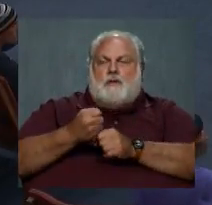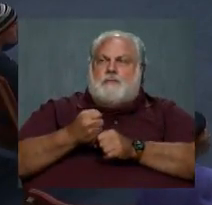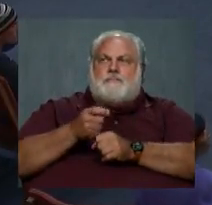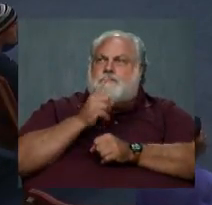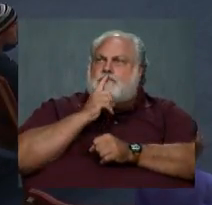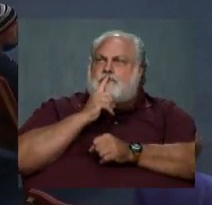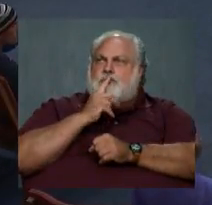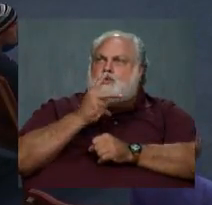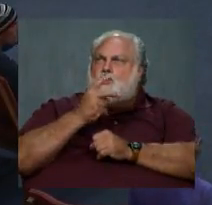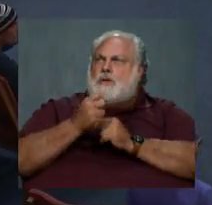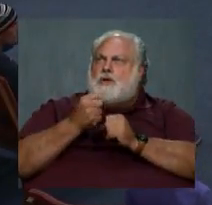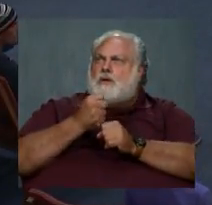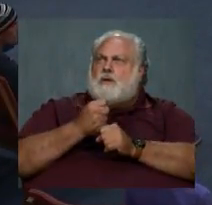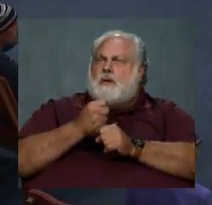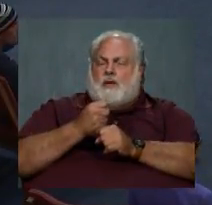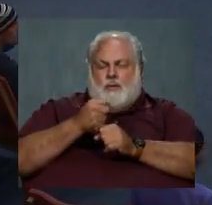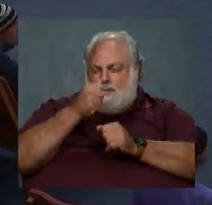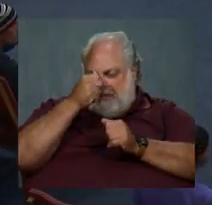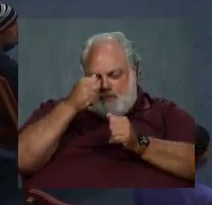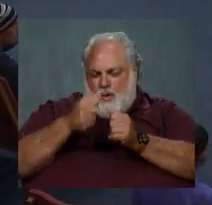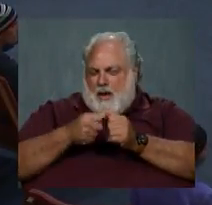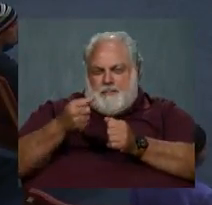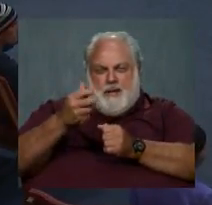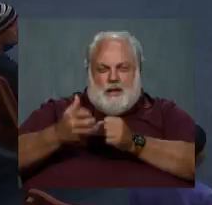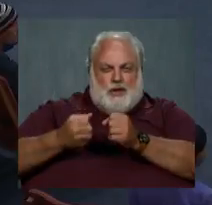3 years ago, I don't even remember when it was,